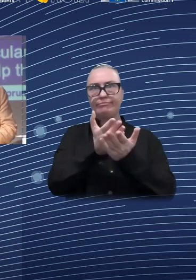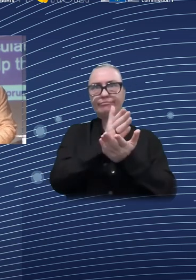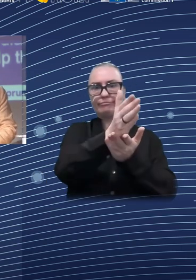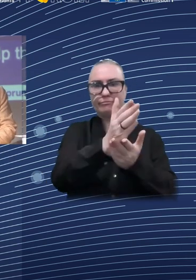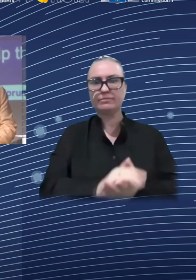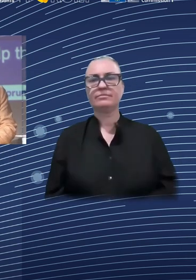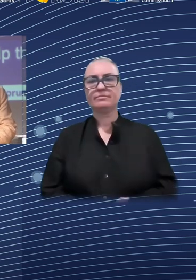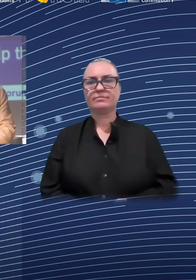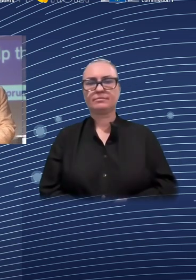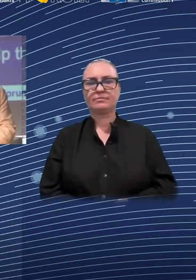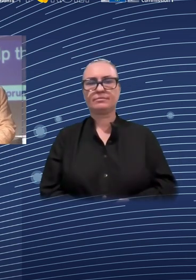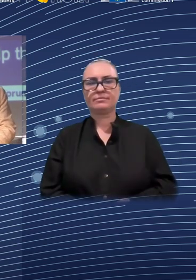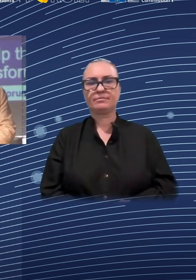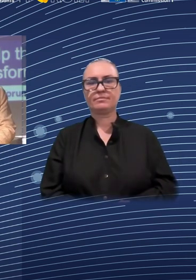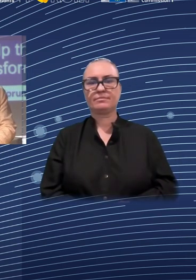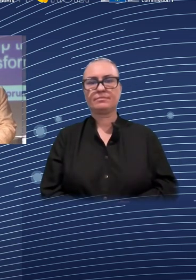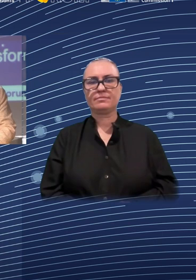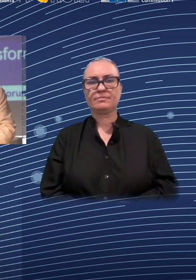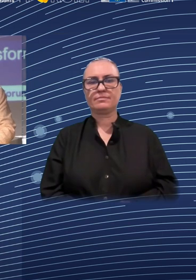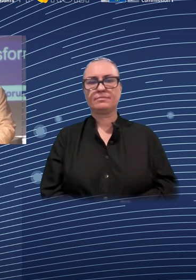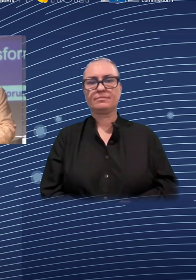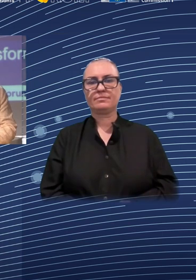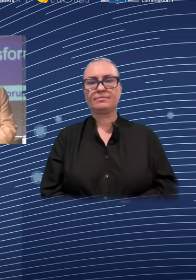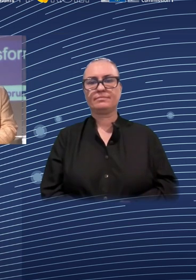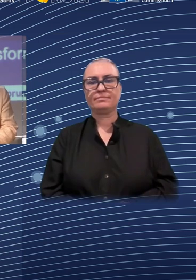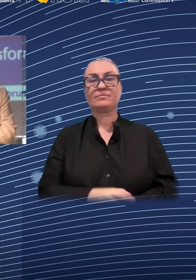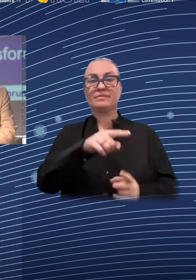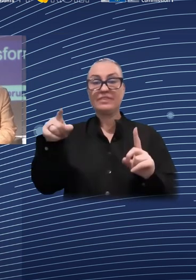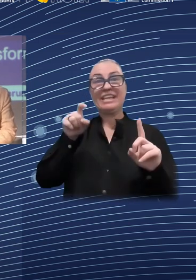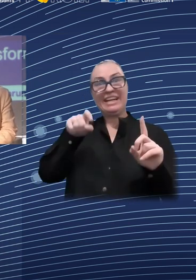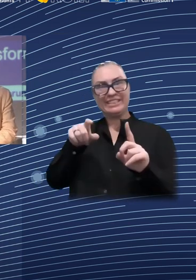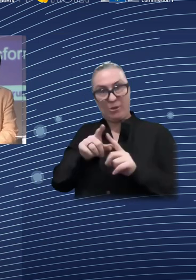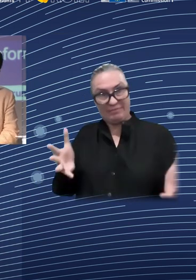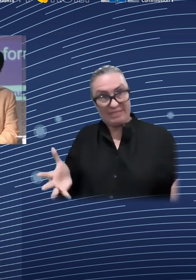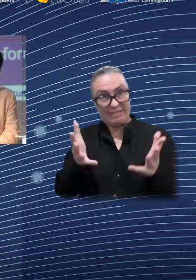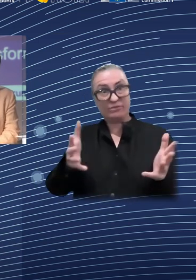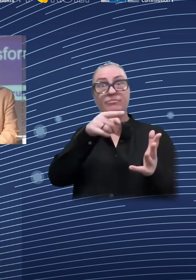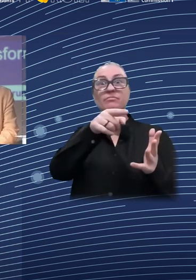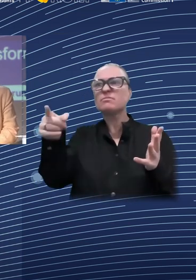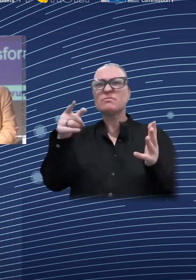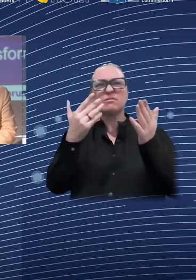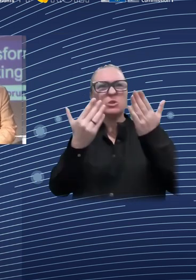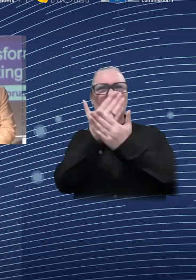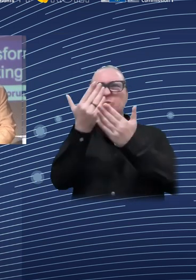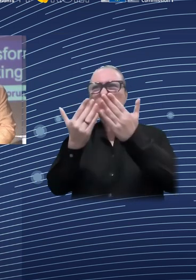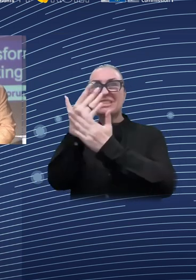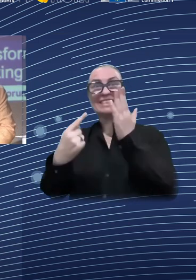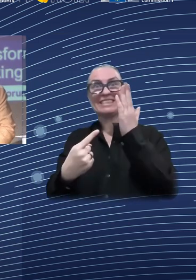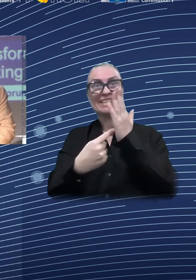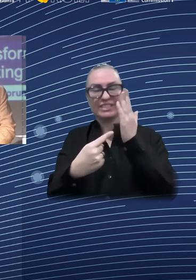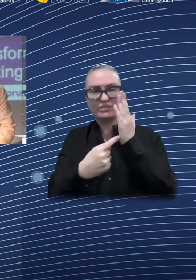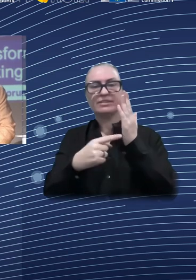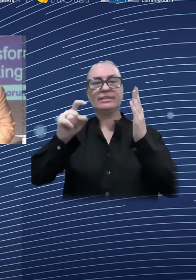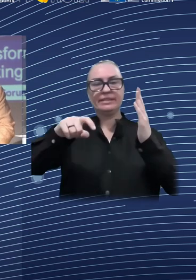And this is something that we are working on. And we have, here on the slide, we have